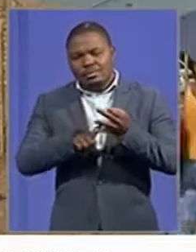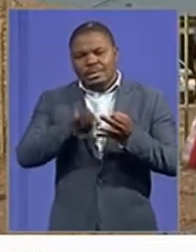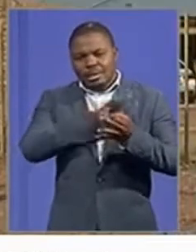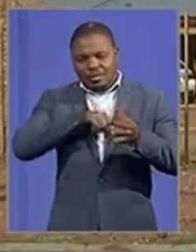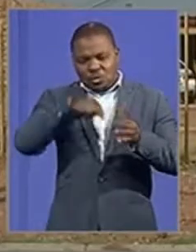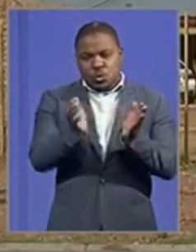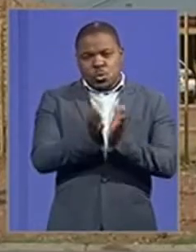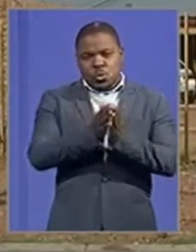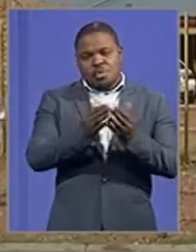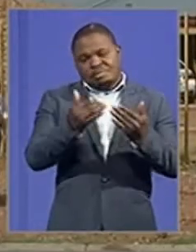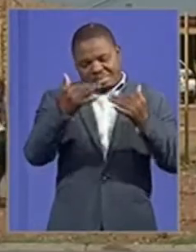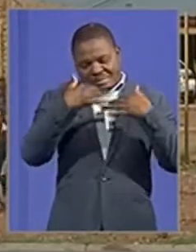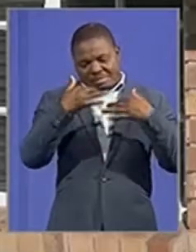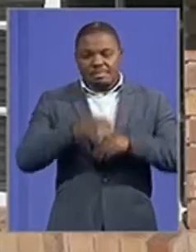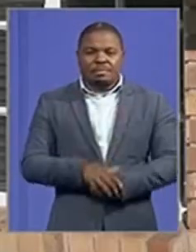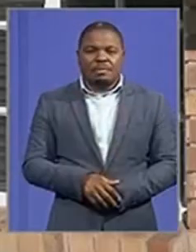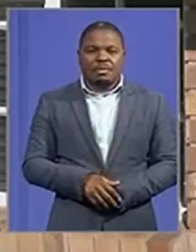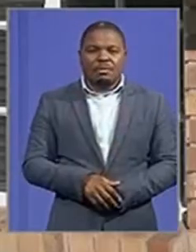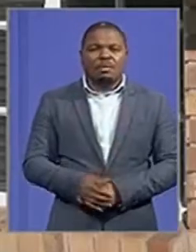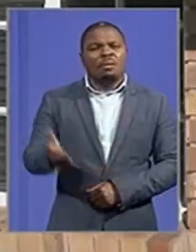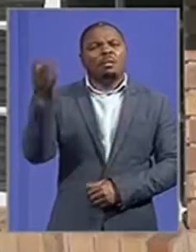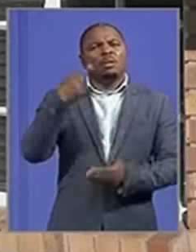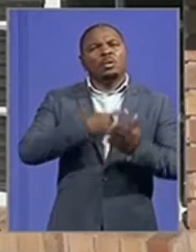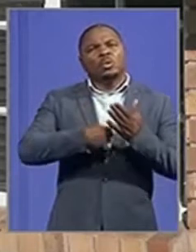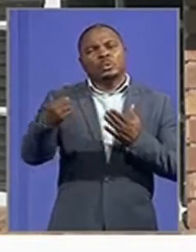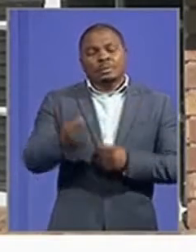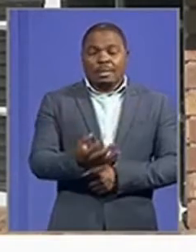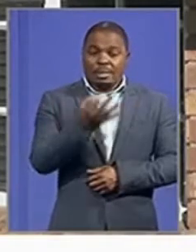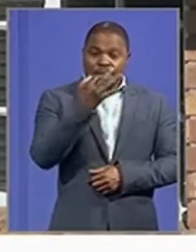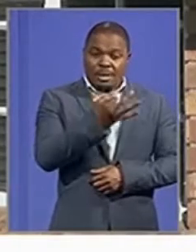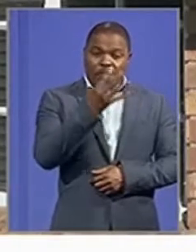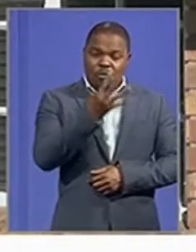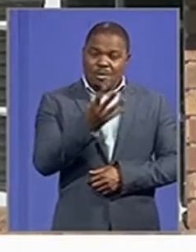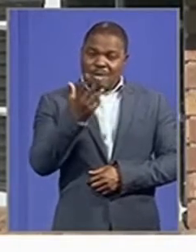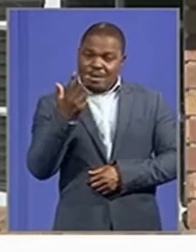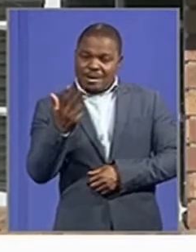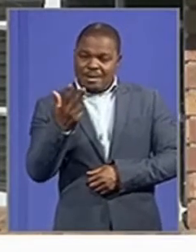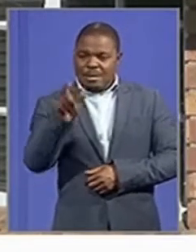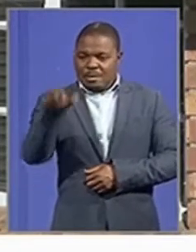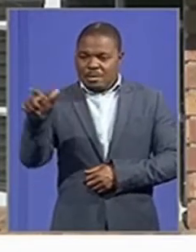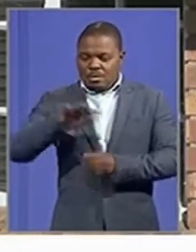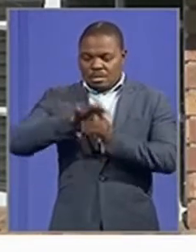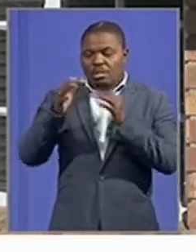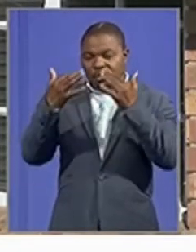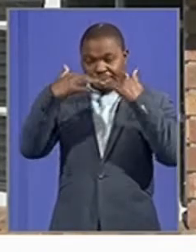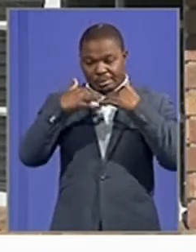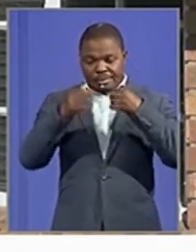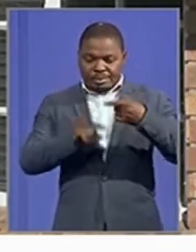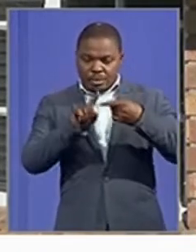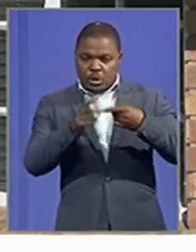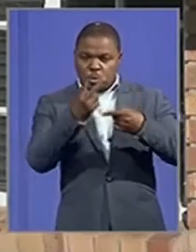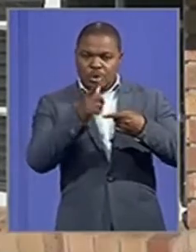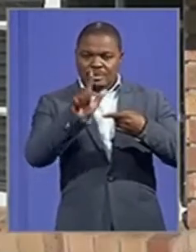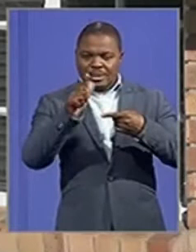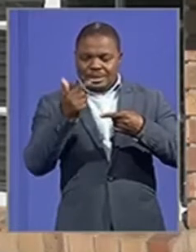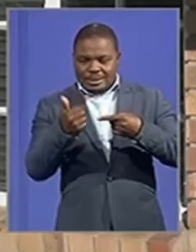batswa setlhabelo. For last week, we recorded 348 positive cases, of which